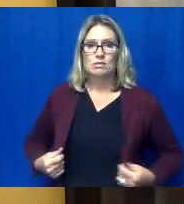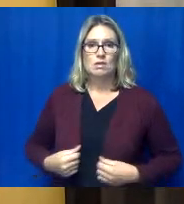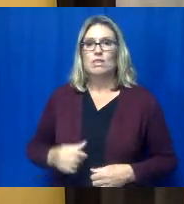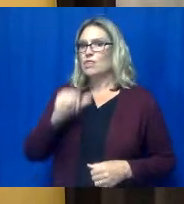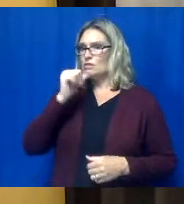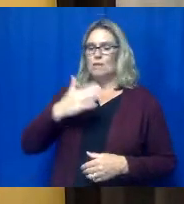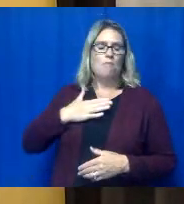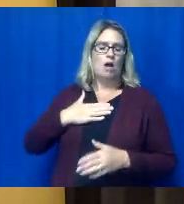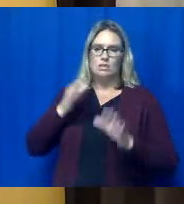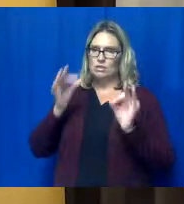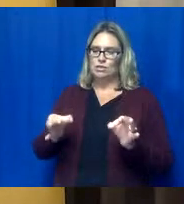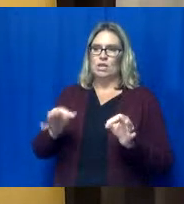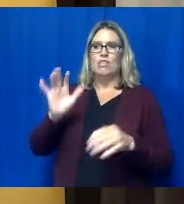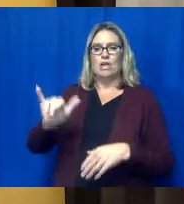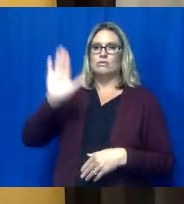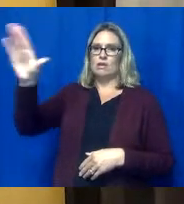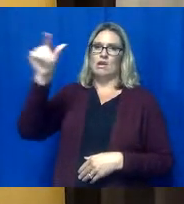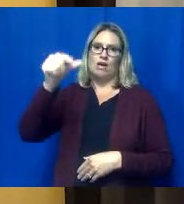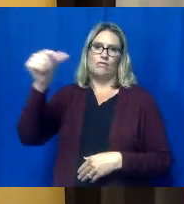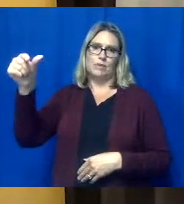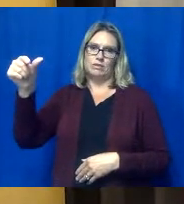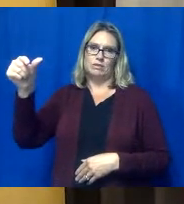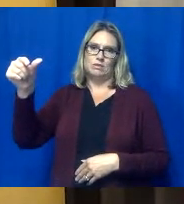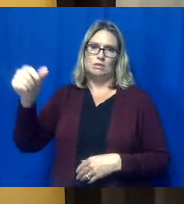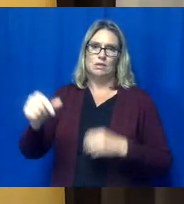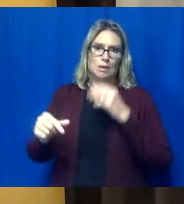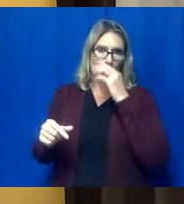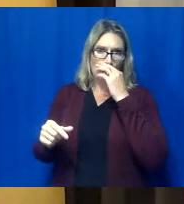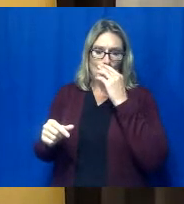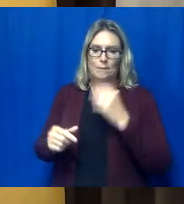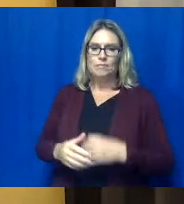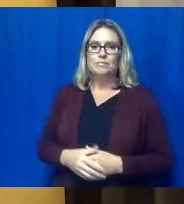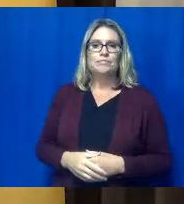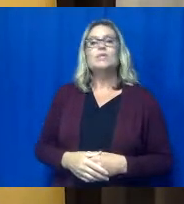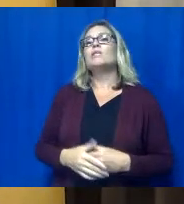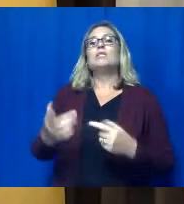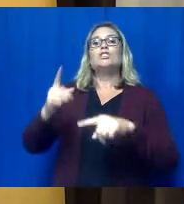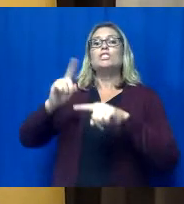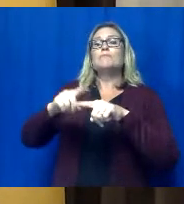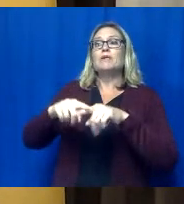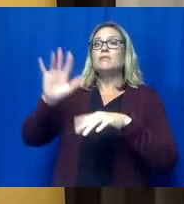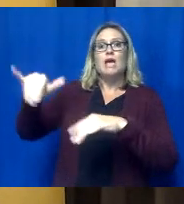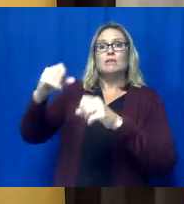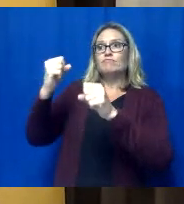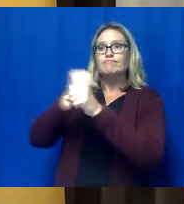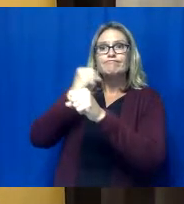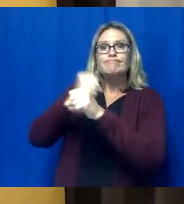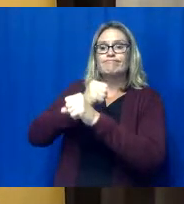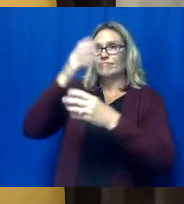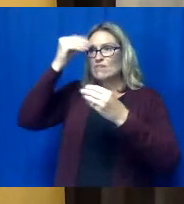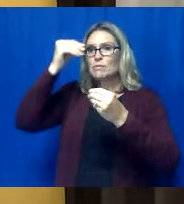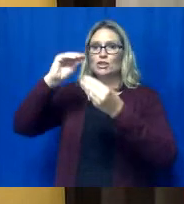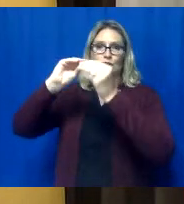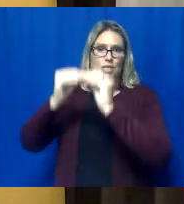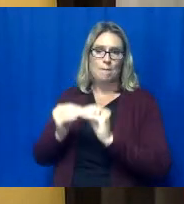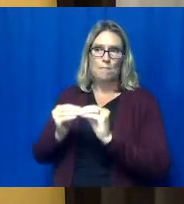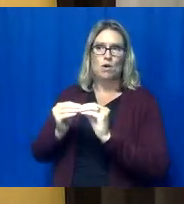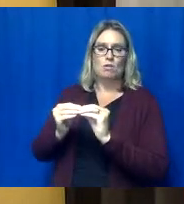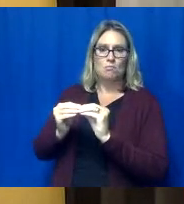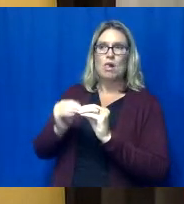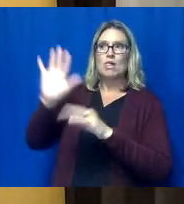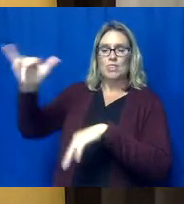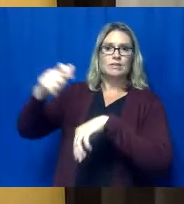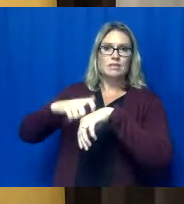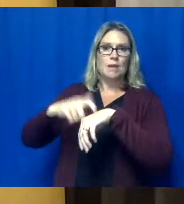decision. Decisions are made at a different point in time based on the data that's available at that point in time. And certainly through the